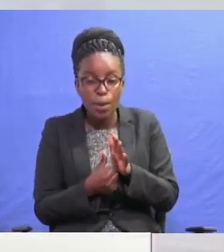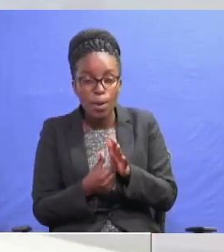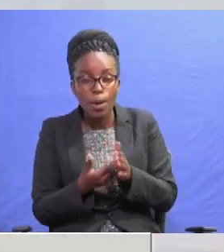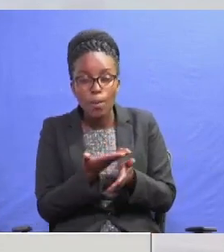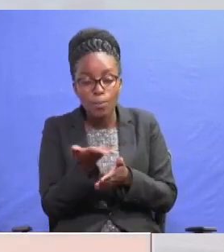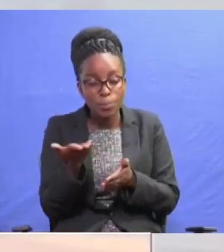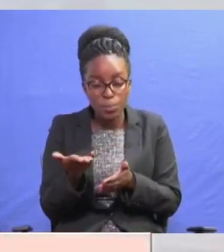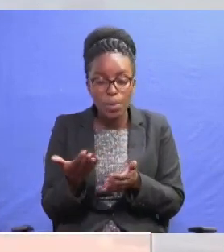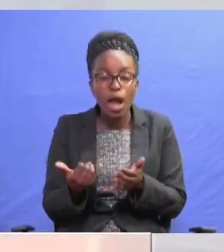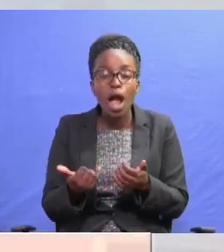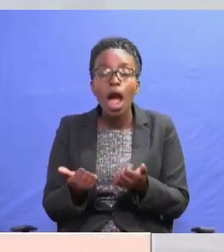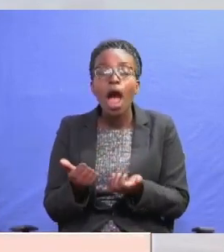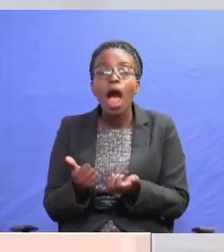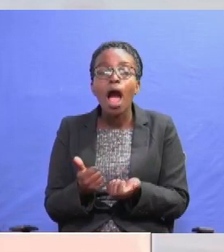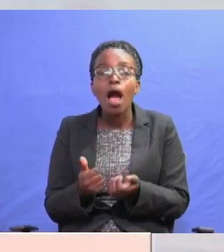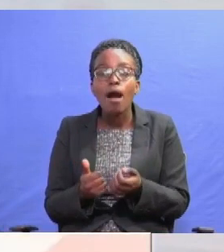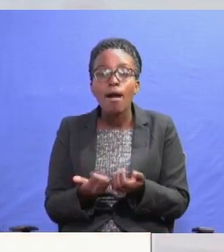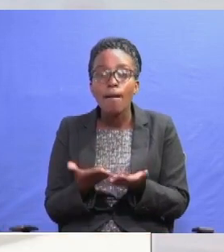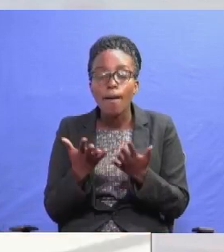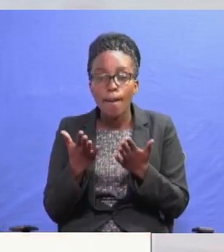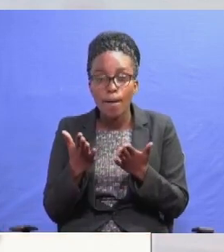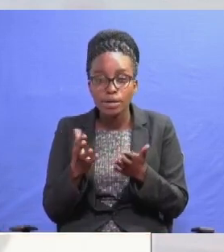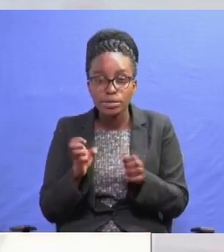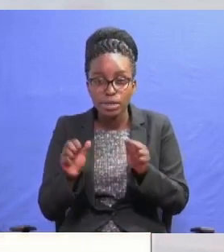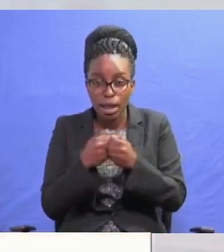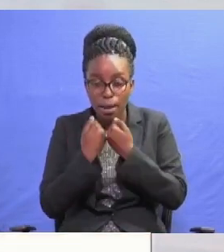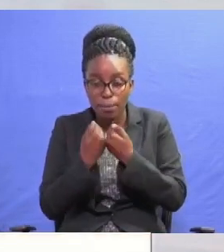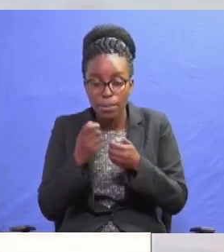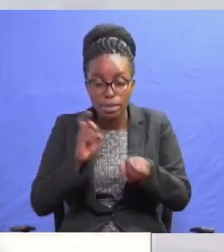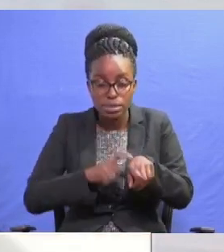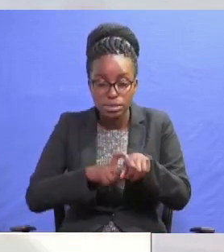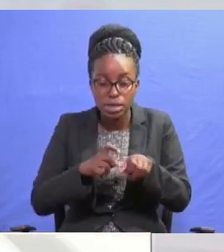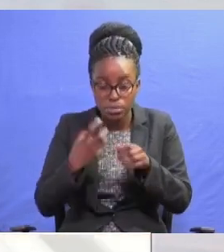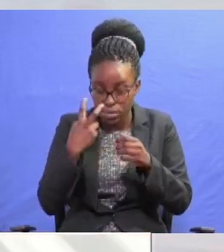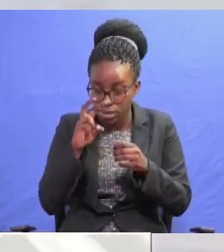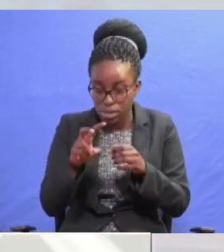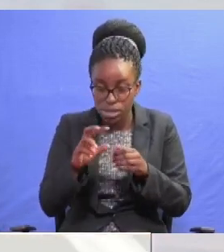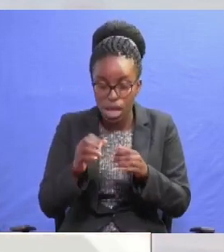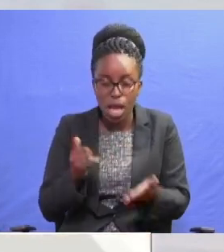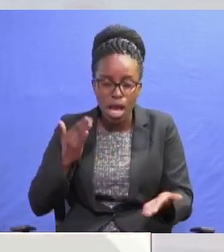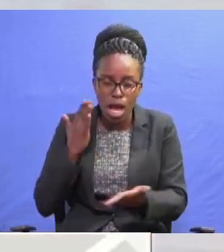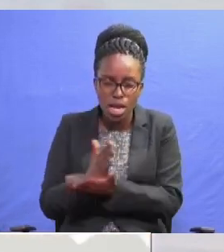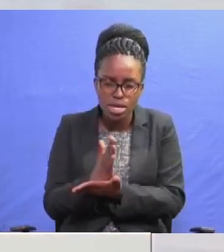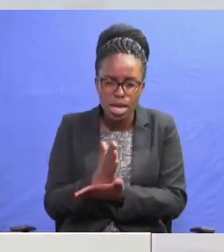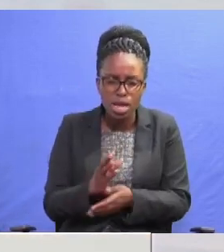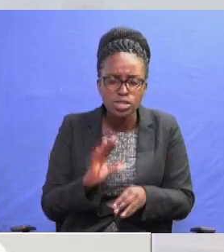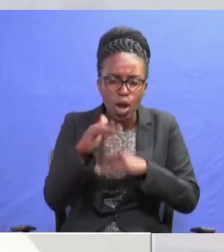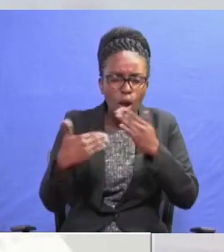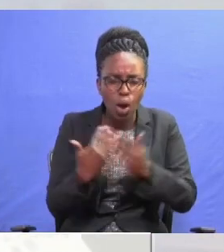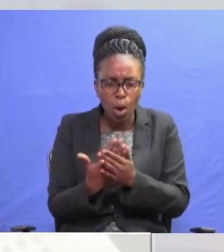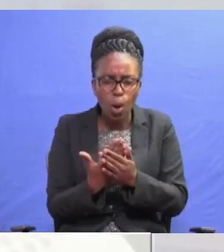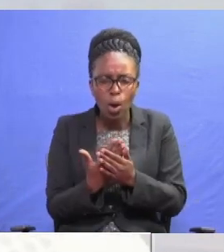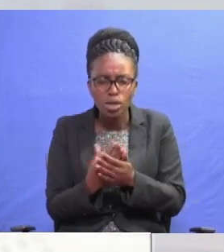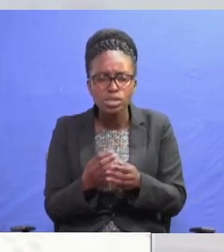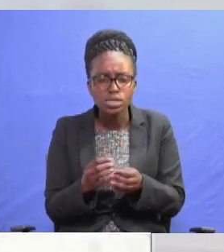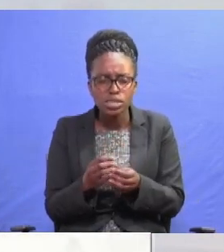time ago, and this is not what you're used to. What you are experiencing right now, as you put it right, is now enhanced